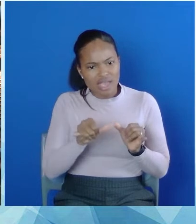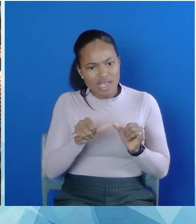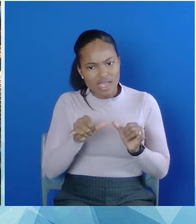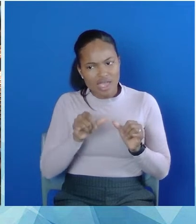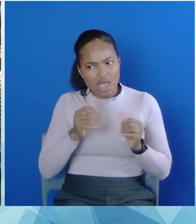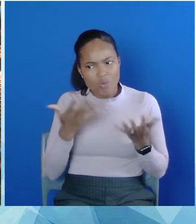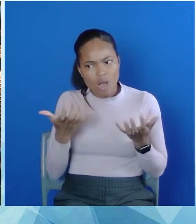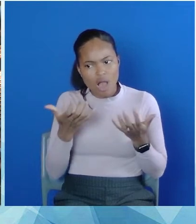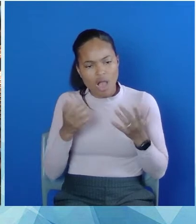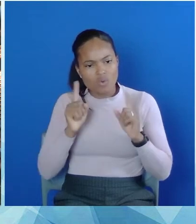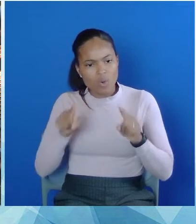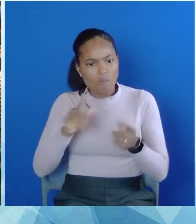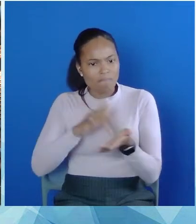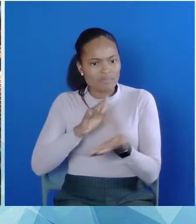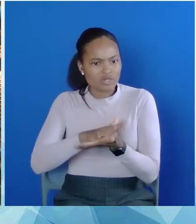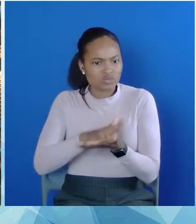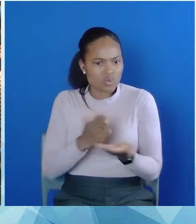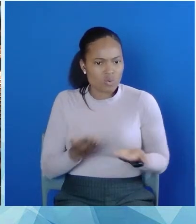school.